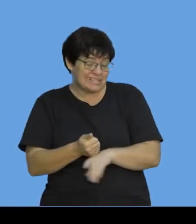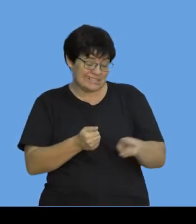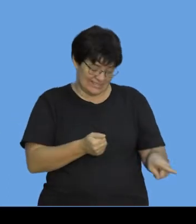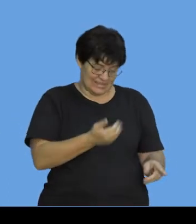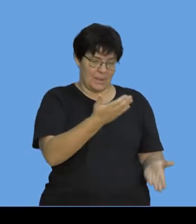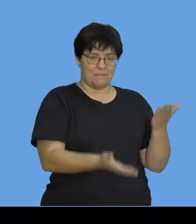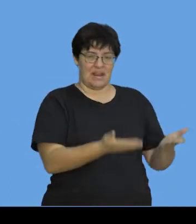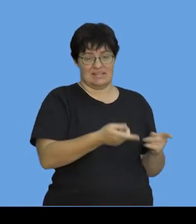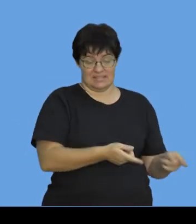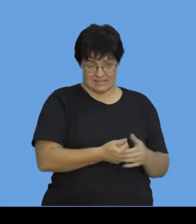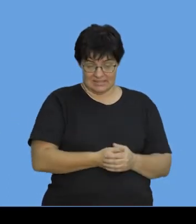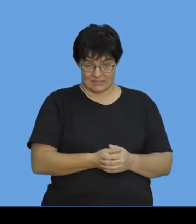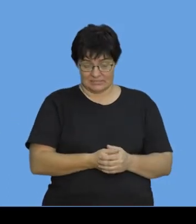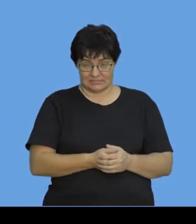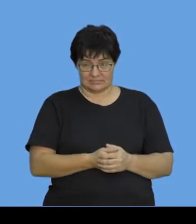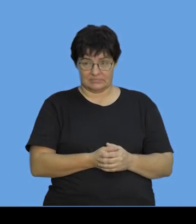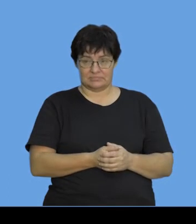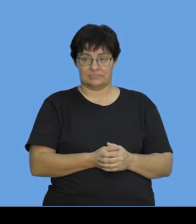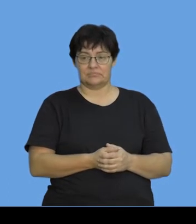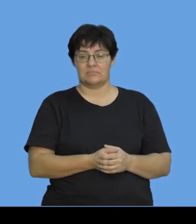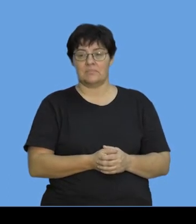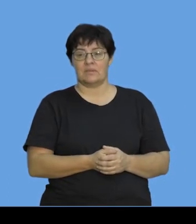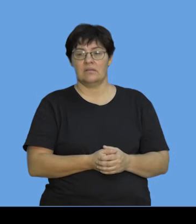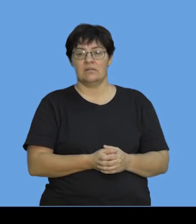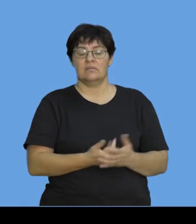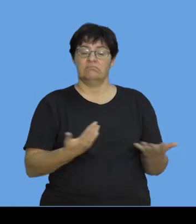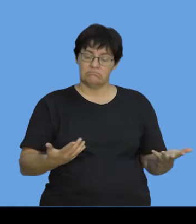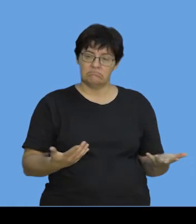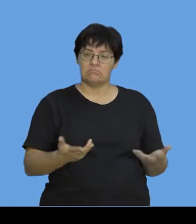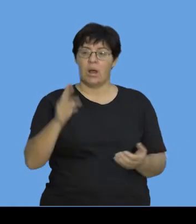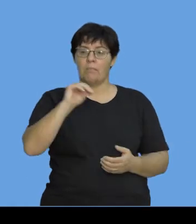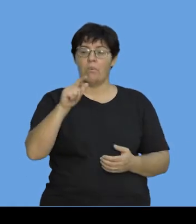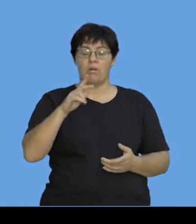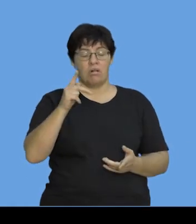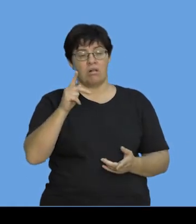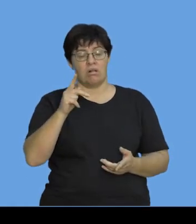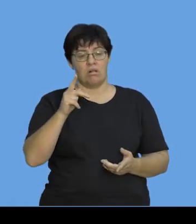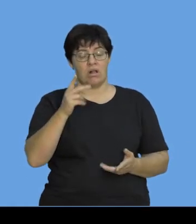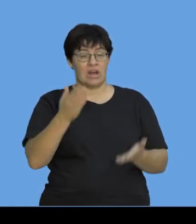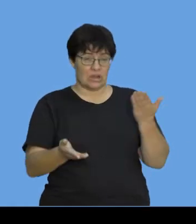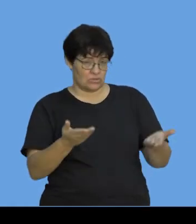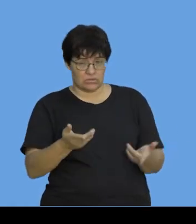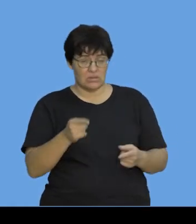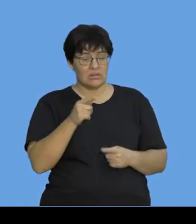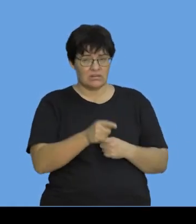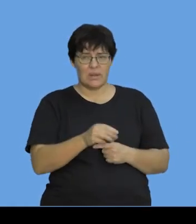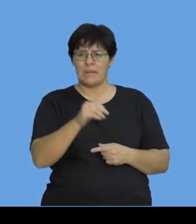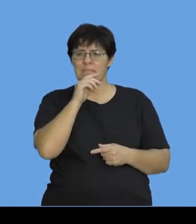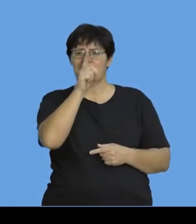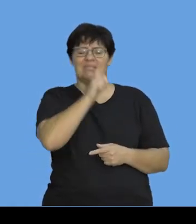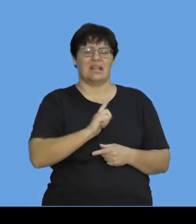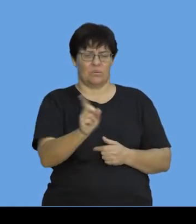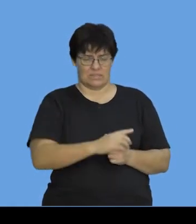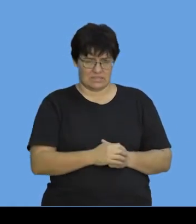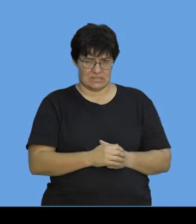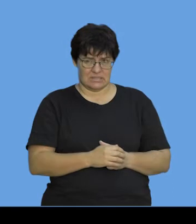idea on stoichiometry, right? Okay, so the mole ratio in balanced equation, what does it tell us?